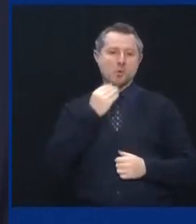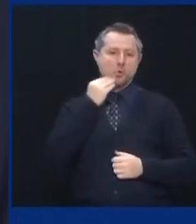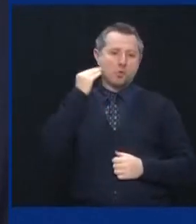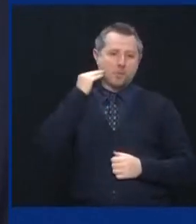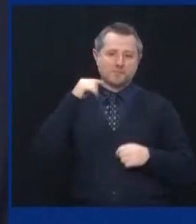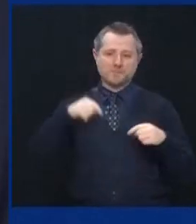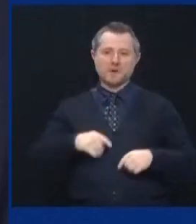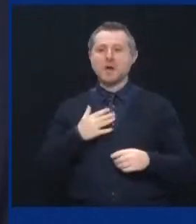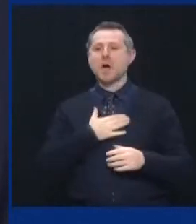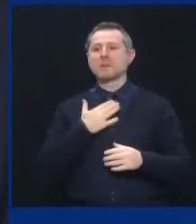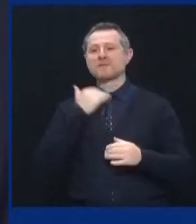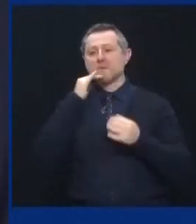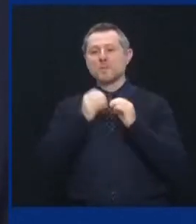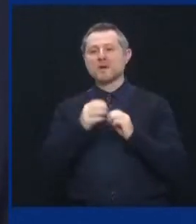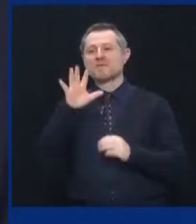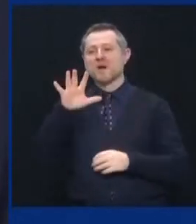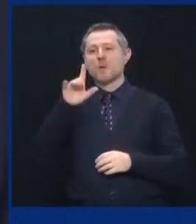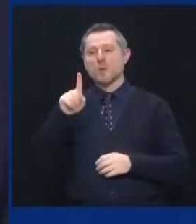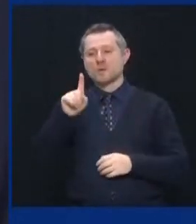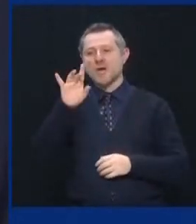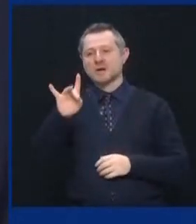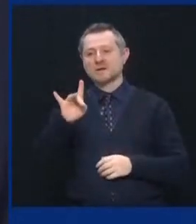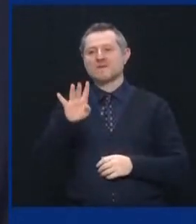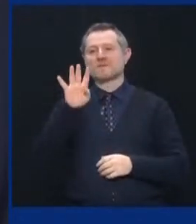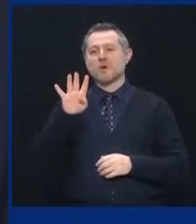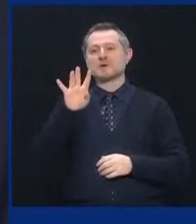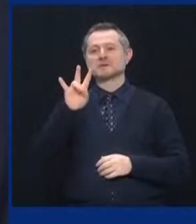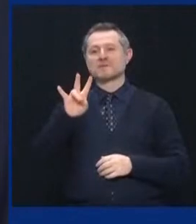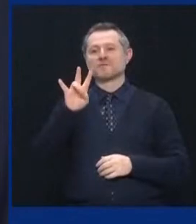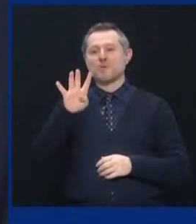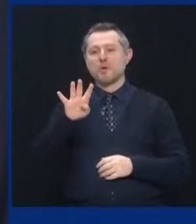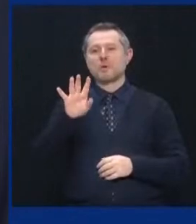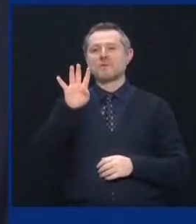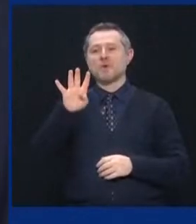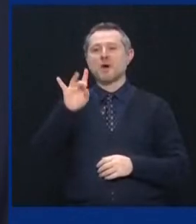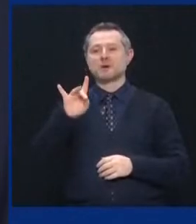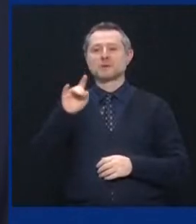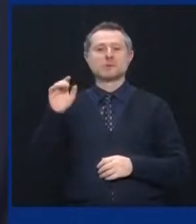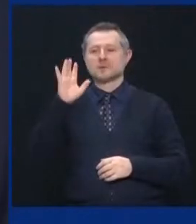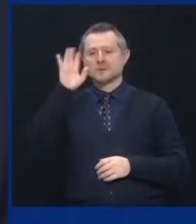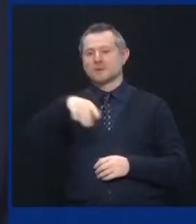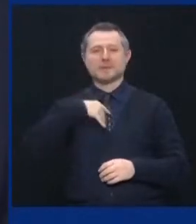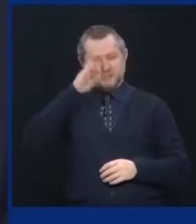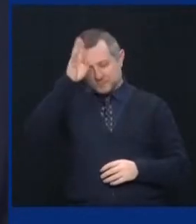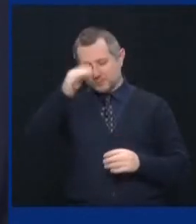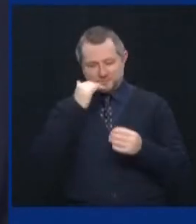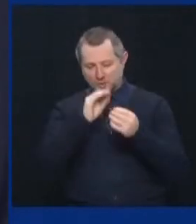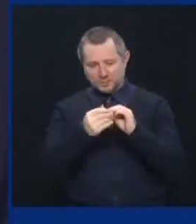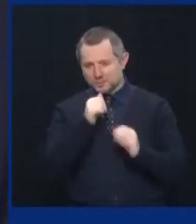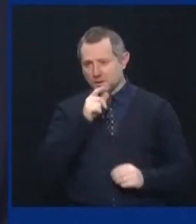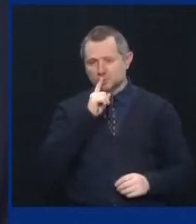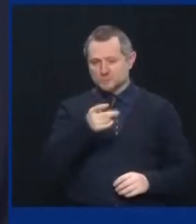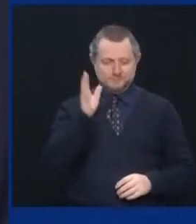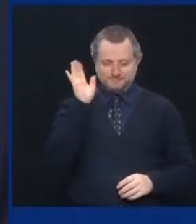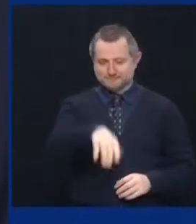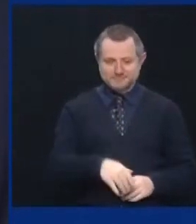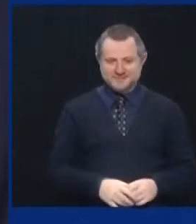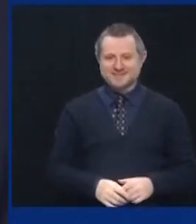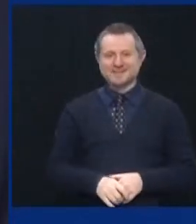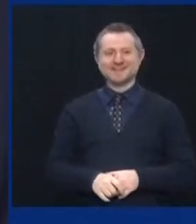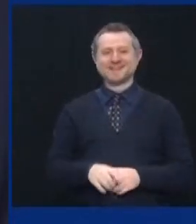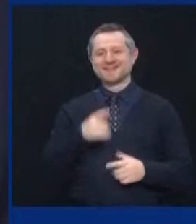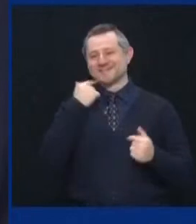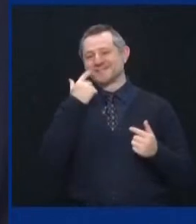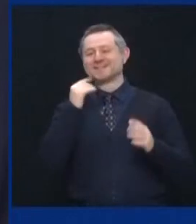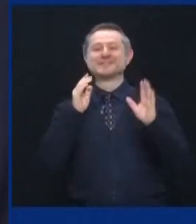is 518-474-8418. It's actually not my number. It's the press office, but you can call that number. And I want to